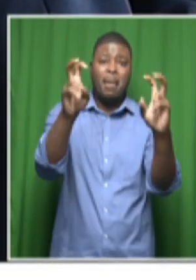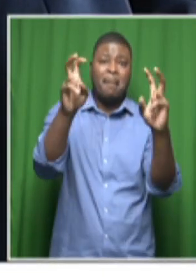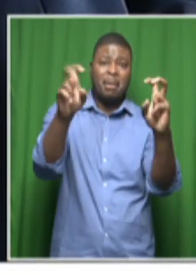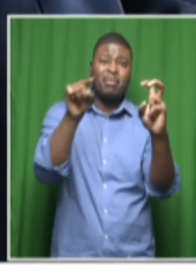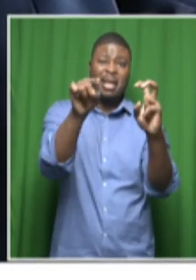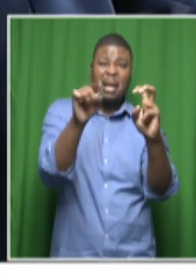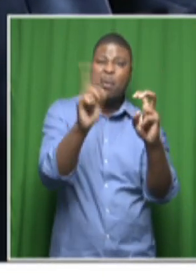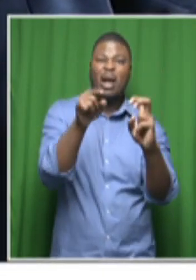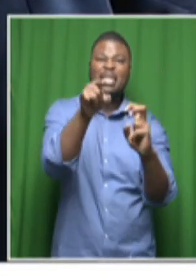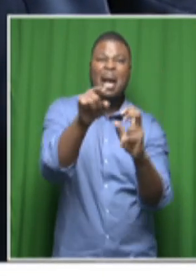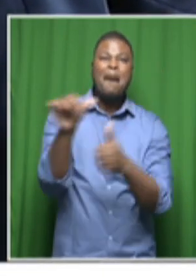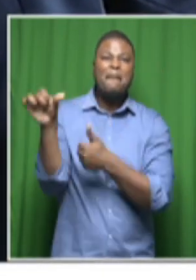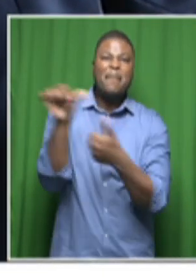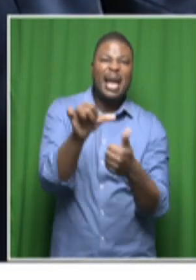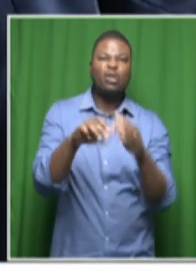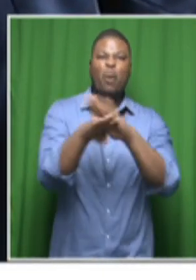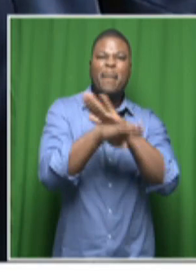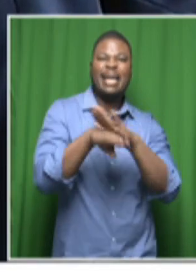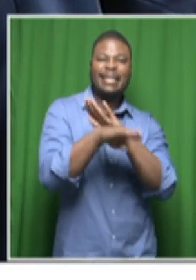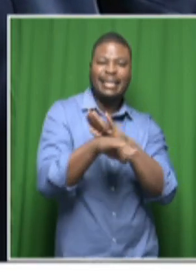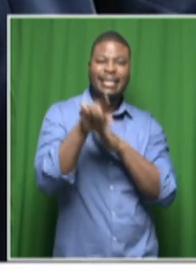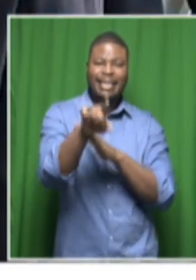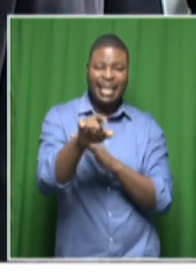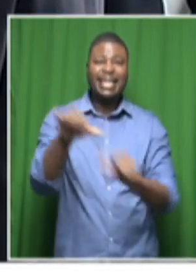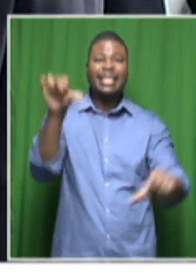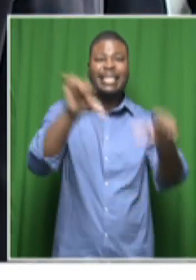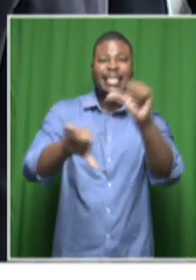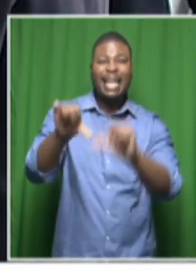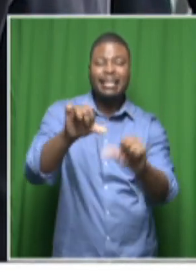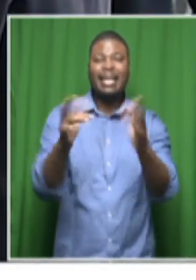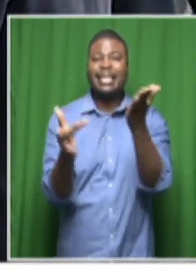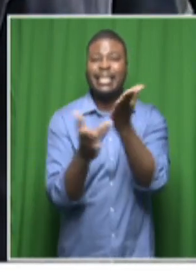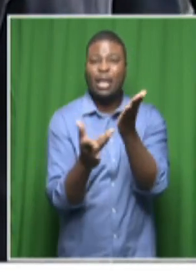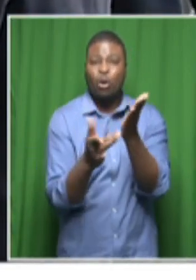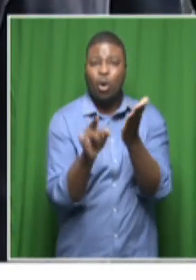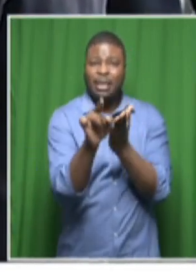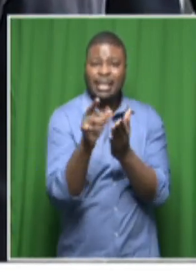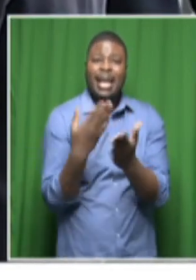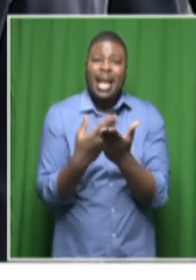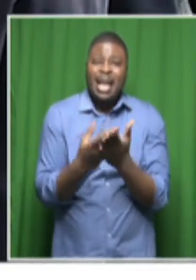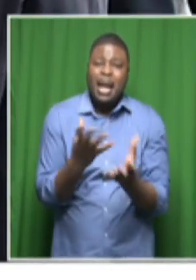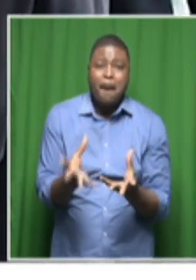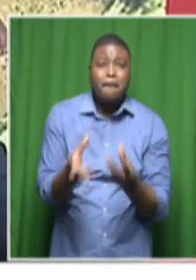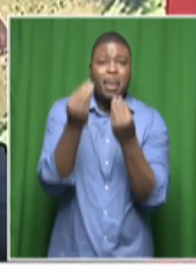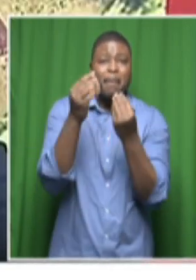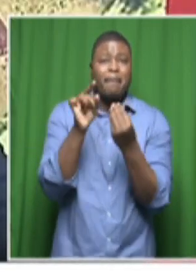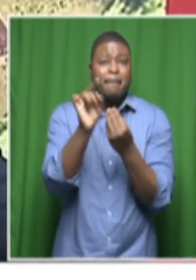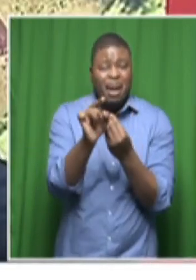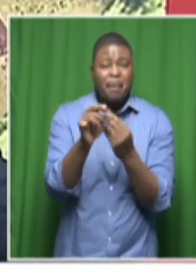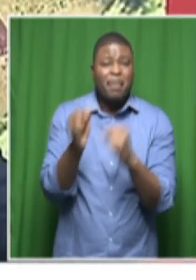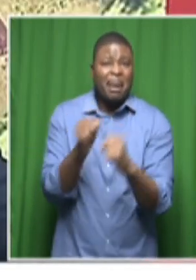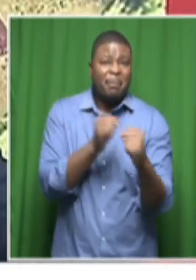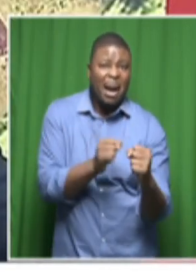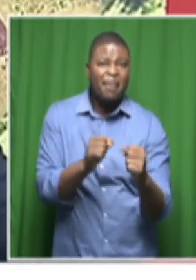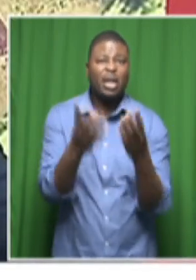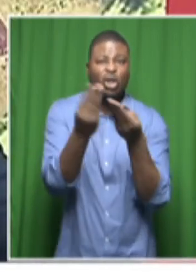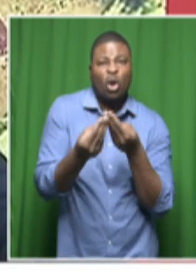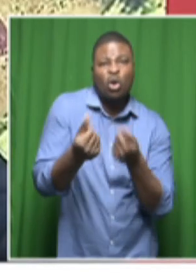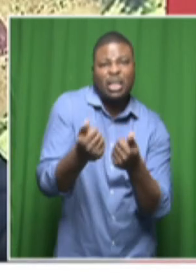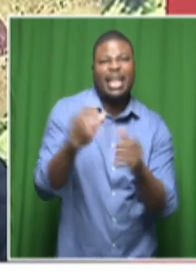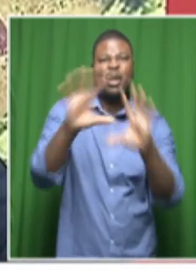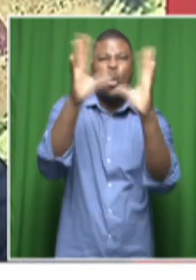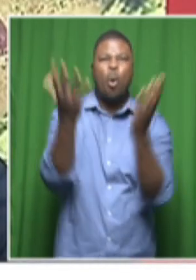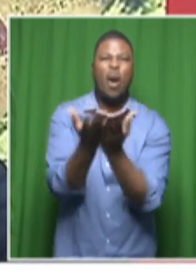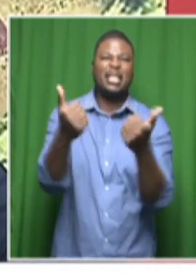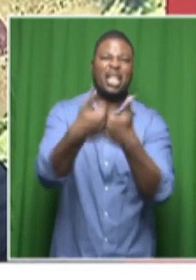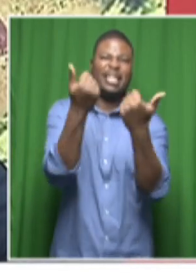highlighting the importance of maths, science and technology in finding permanent solutions to global challenges. We want to bridge the gap between